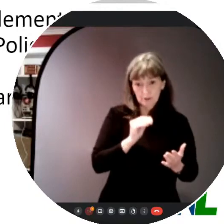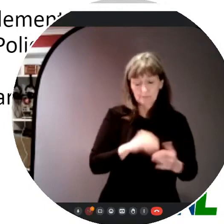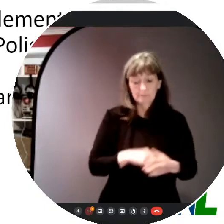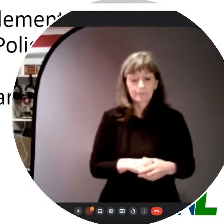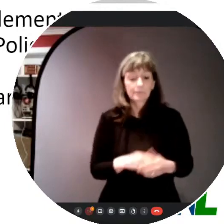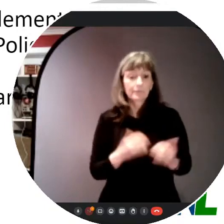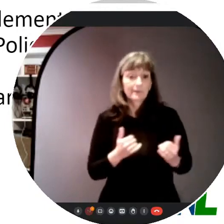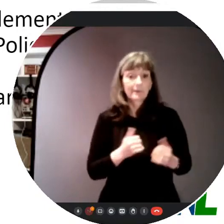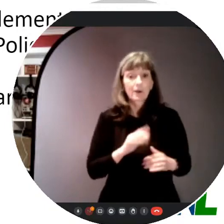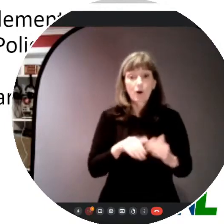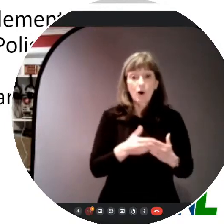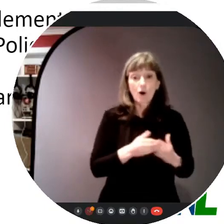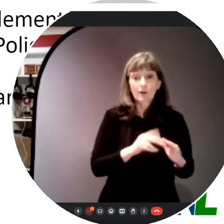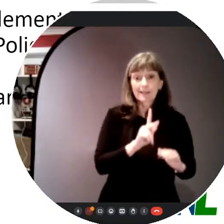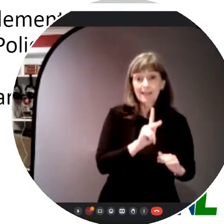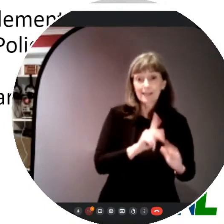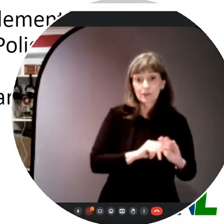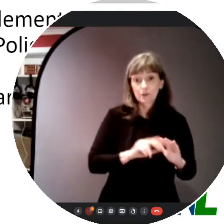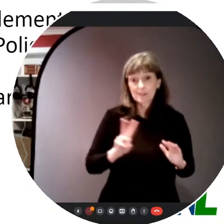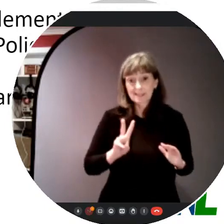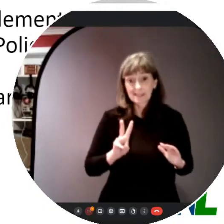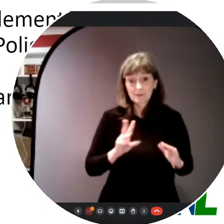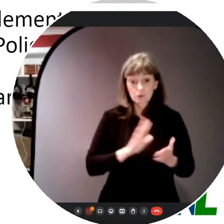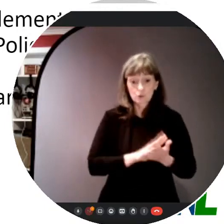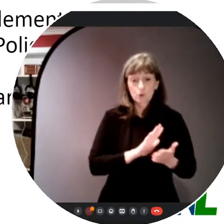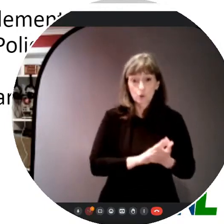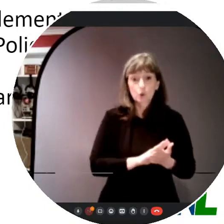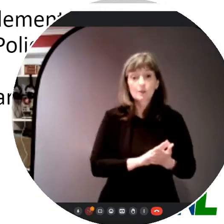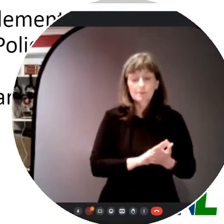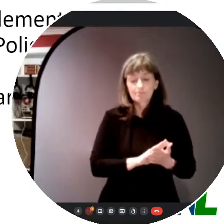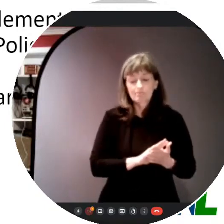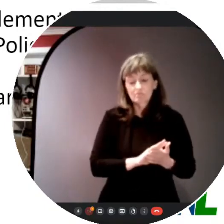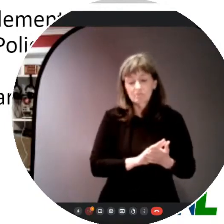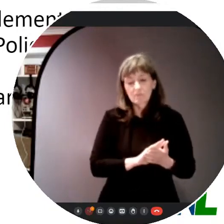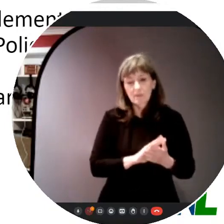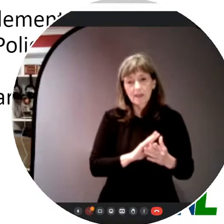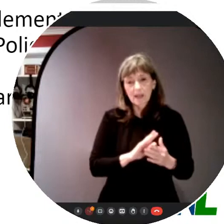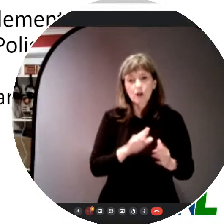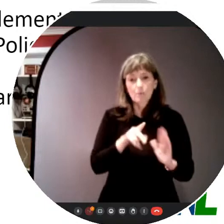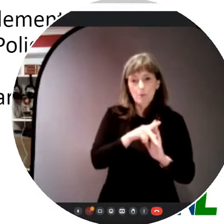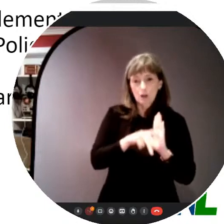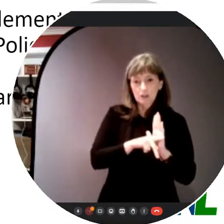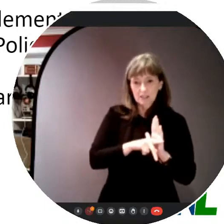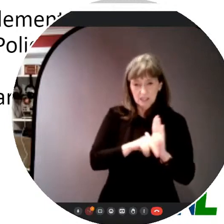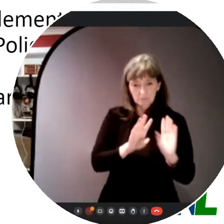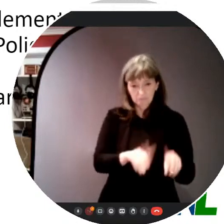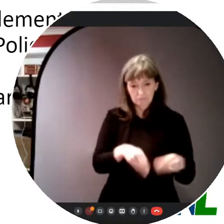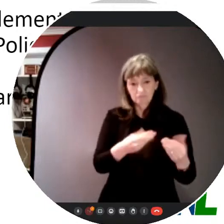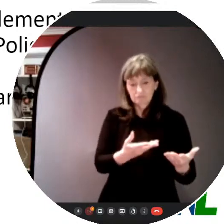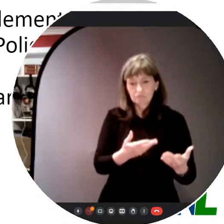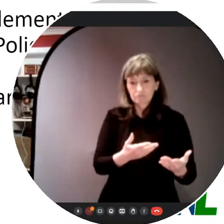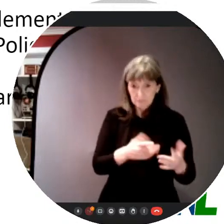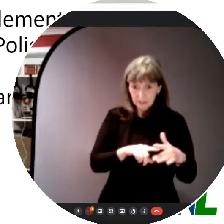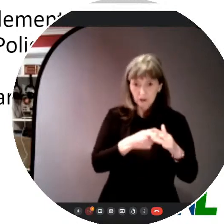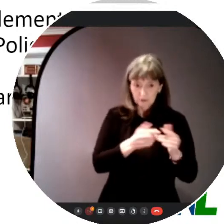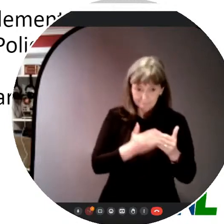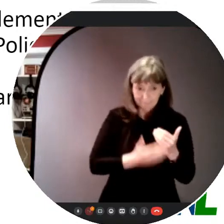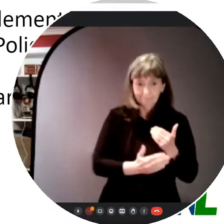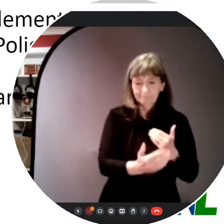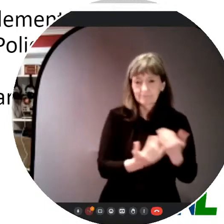K-6 schools are implementing the provincial responsive teaching and learning policy, which is now in its fifth year of